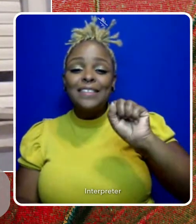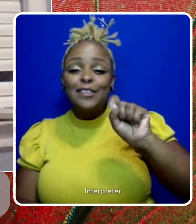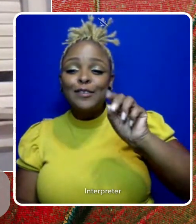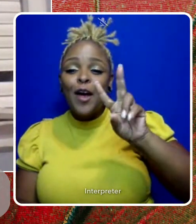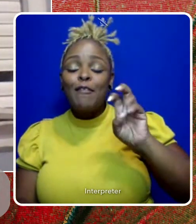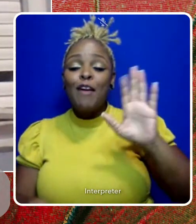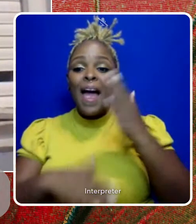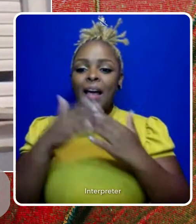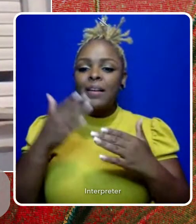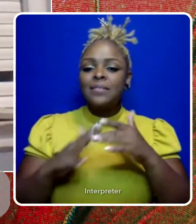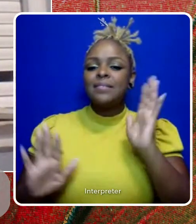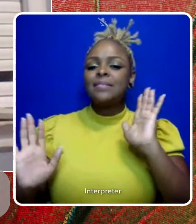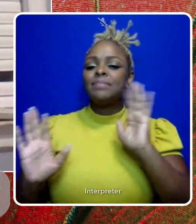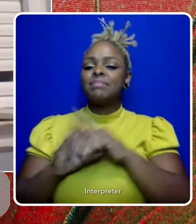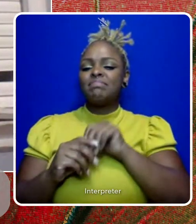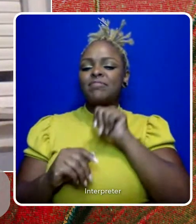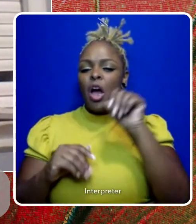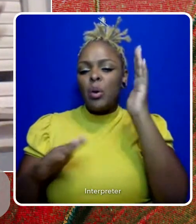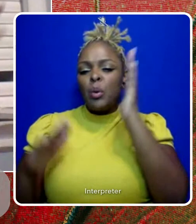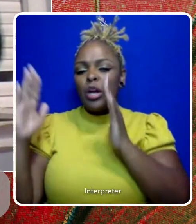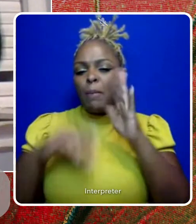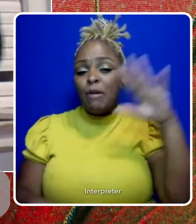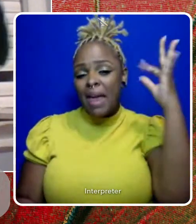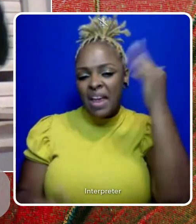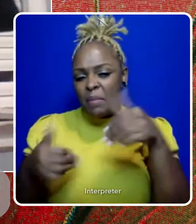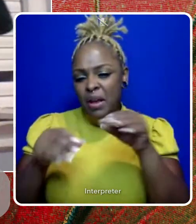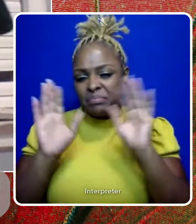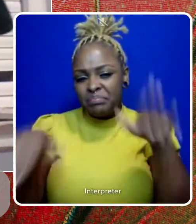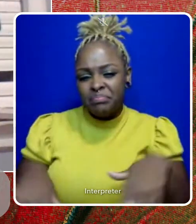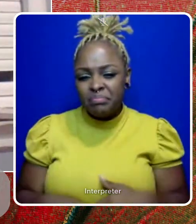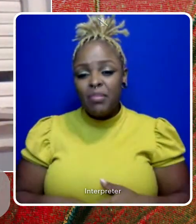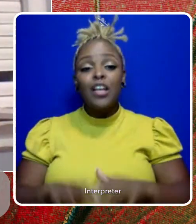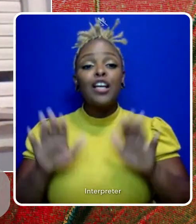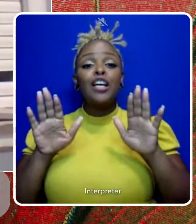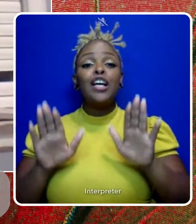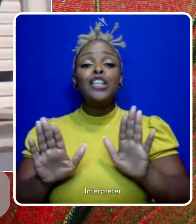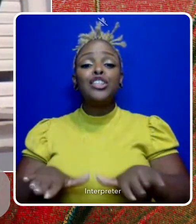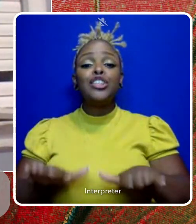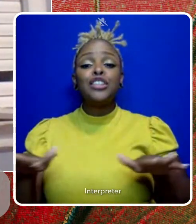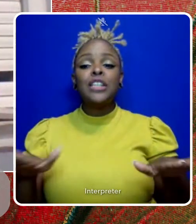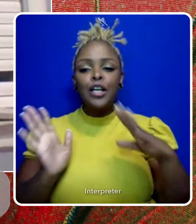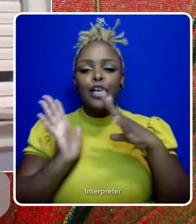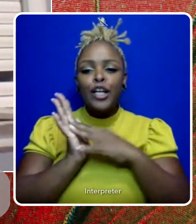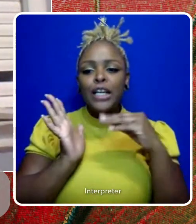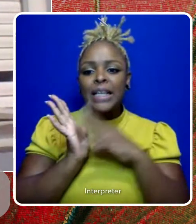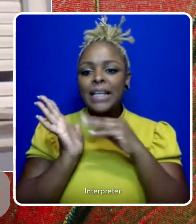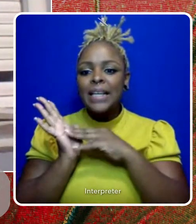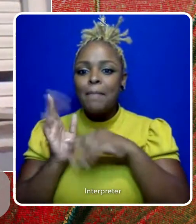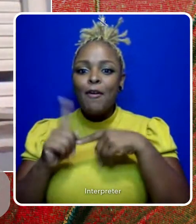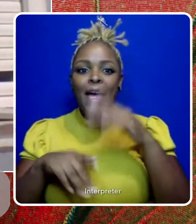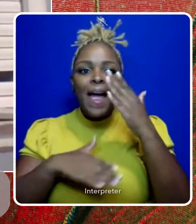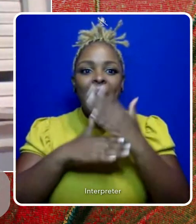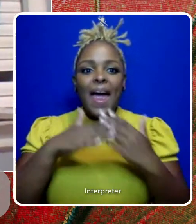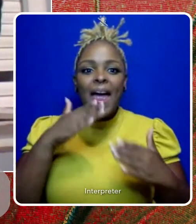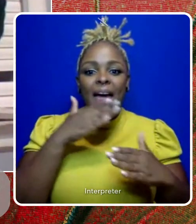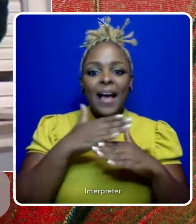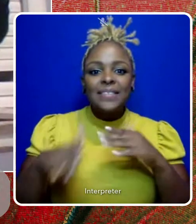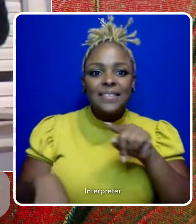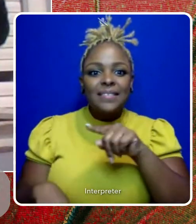do. Learning from her hands, holding onto her curls, but her hands were